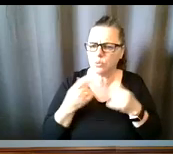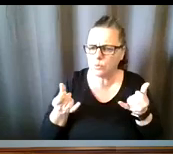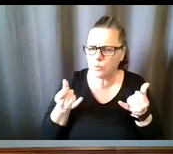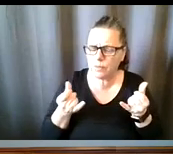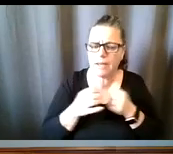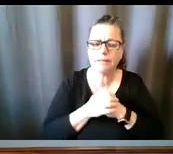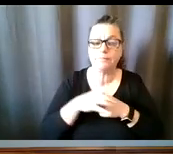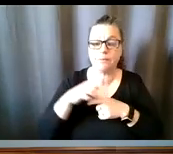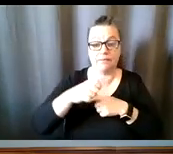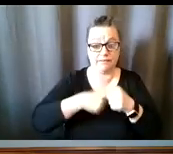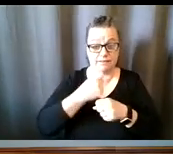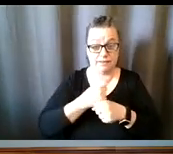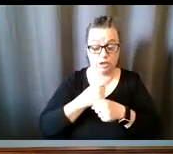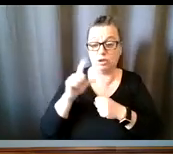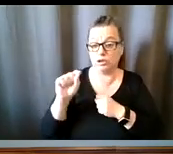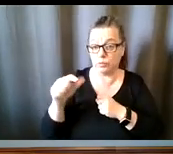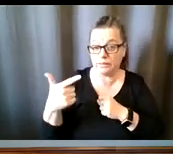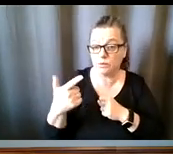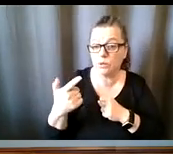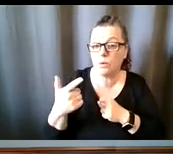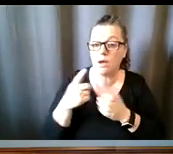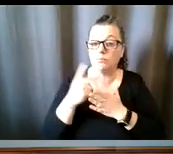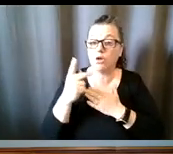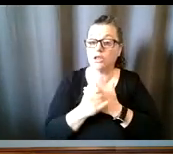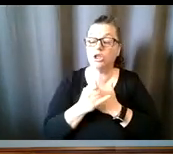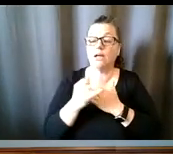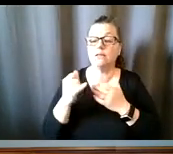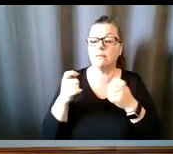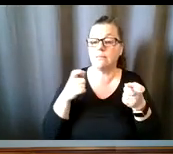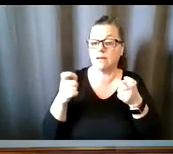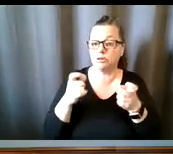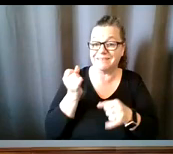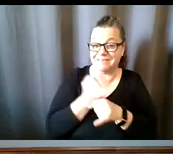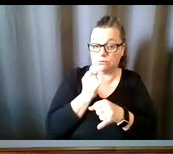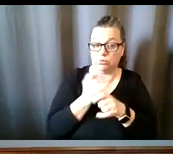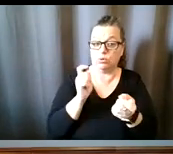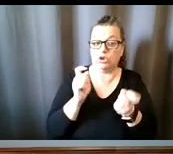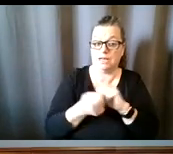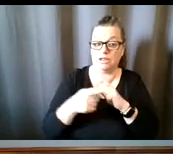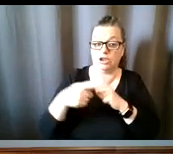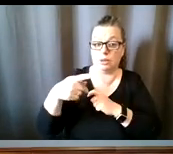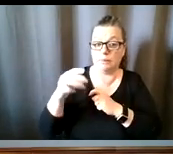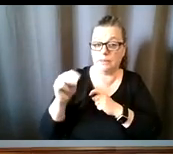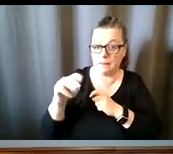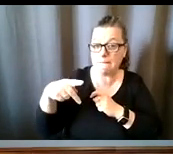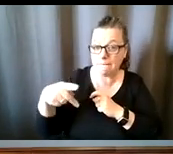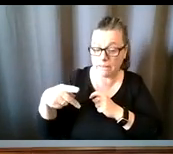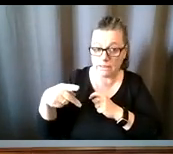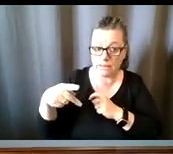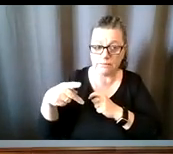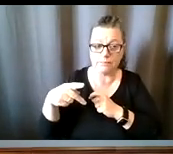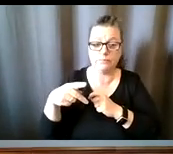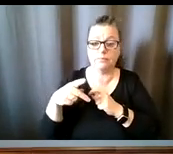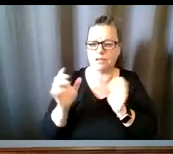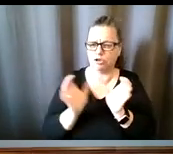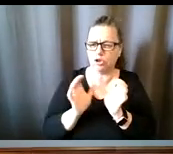just this year in 2021, the Project Management Institute has changed their PMP, or Project Management Professional